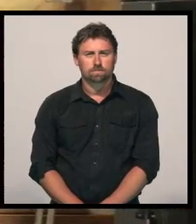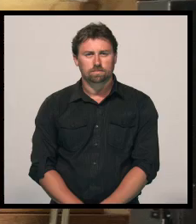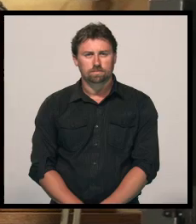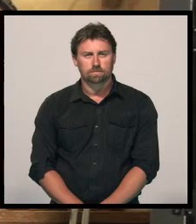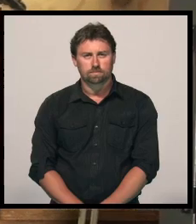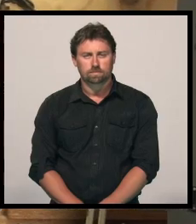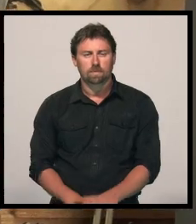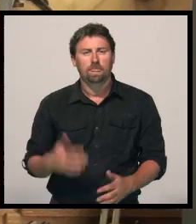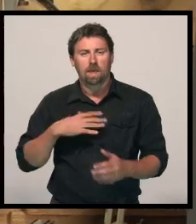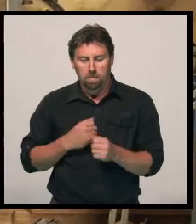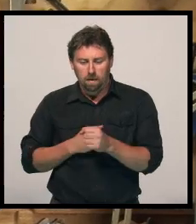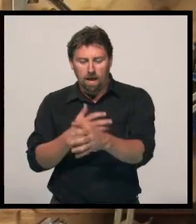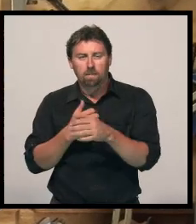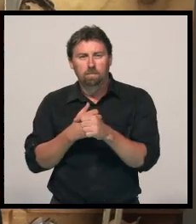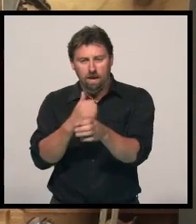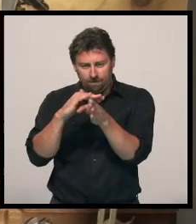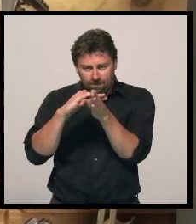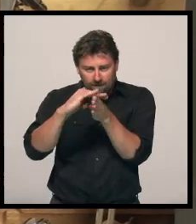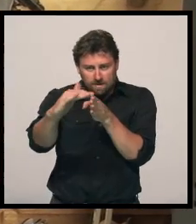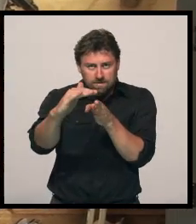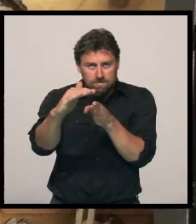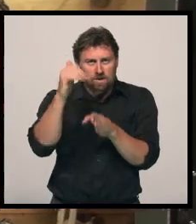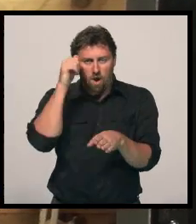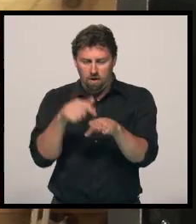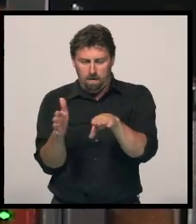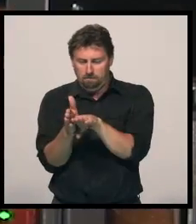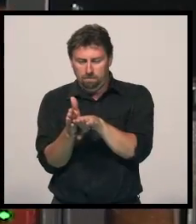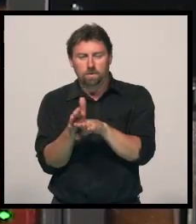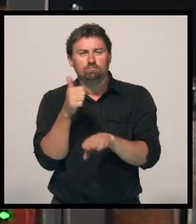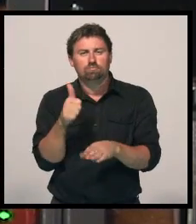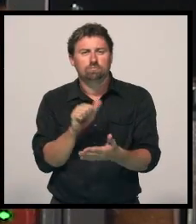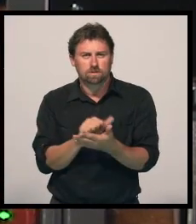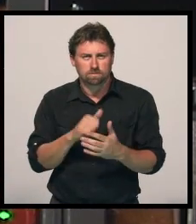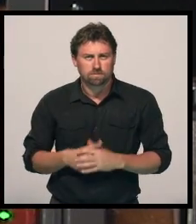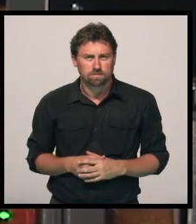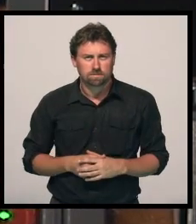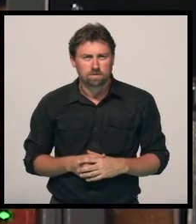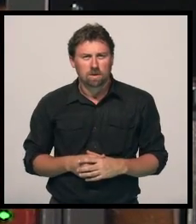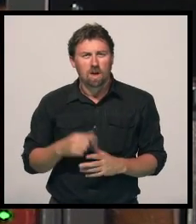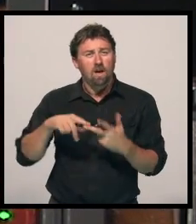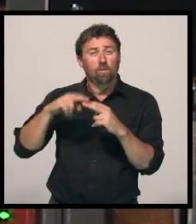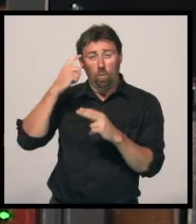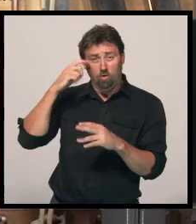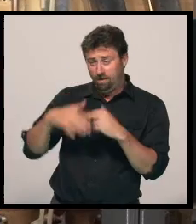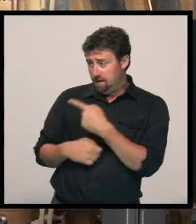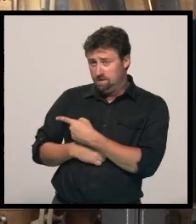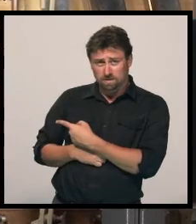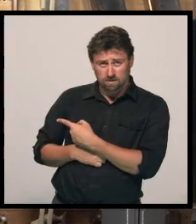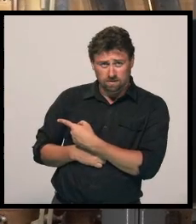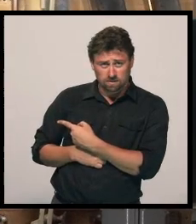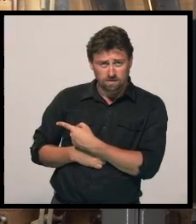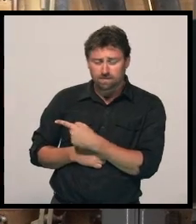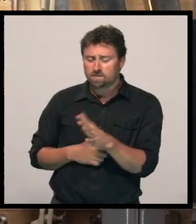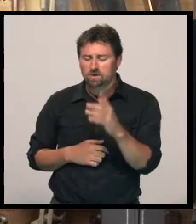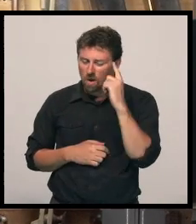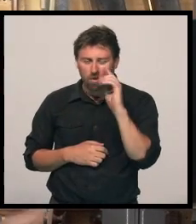Plain one edge flat, so you've got a nice reference point. By the way, if you're worried about that, it's no need to